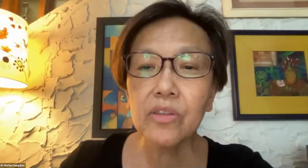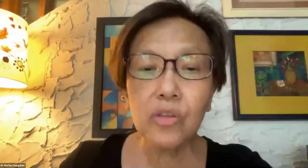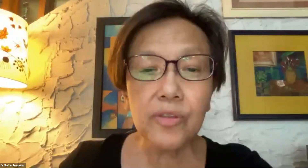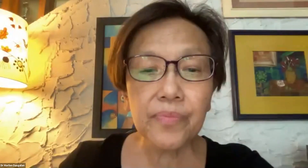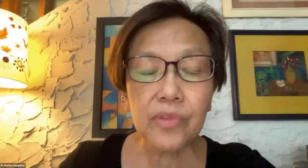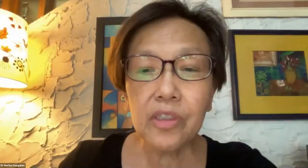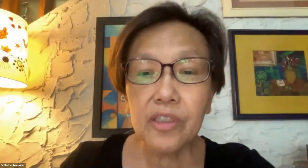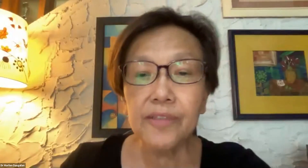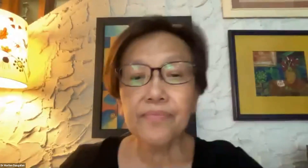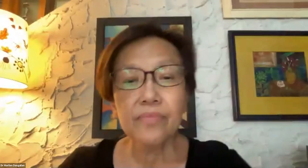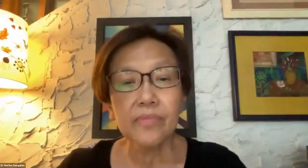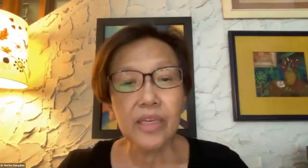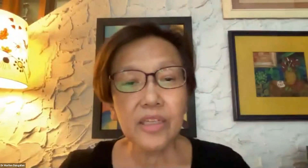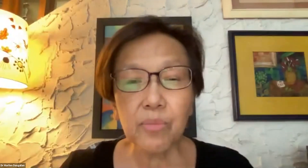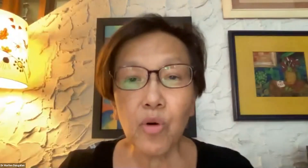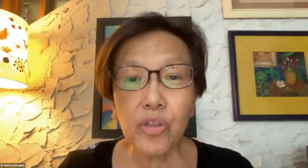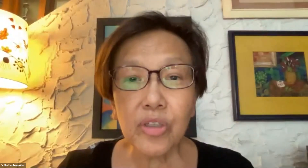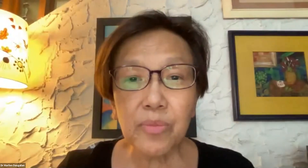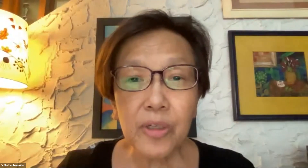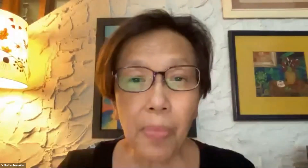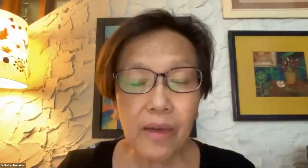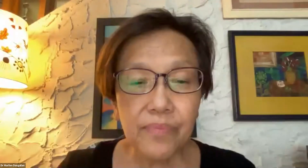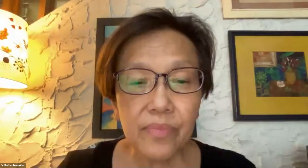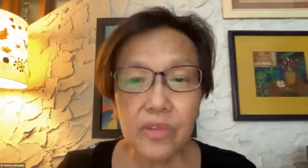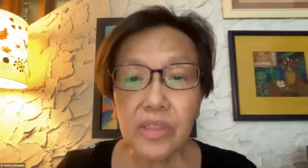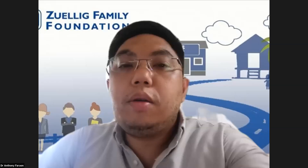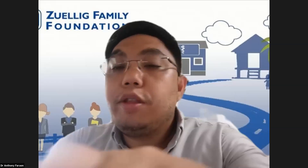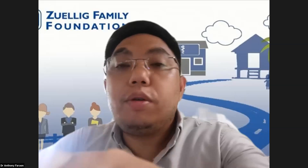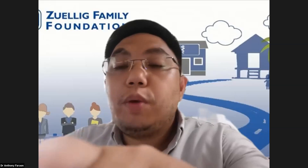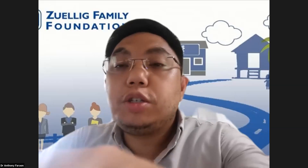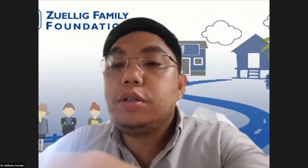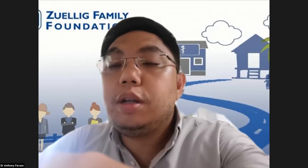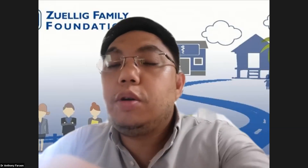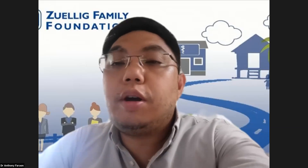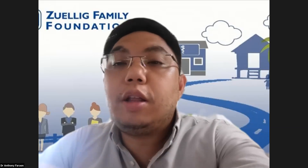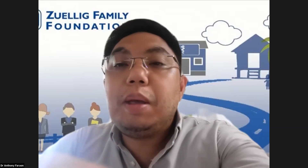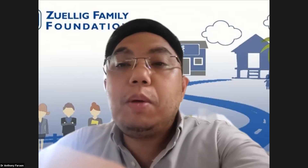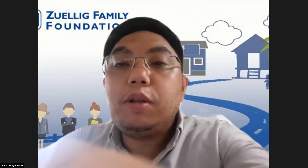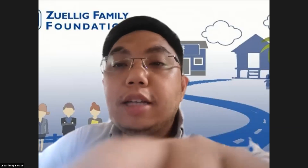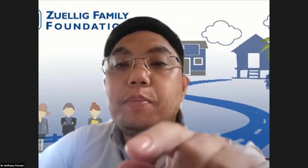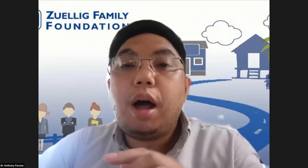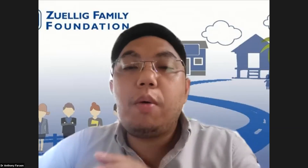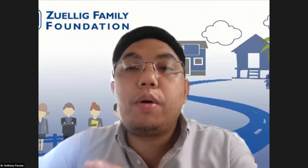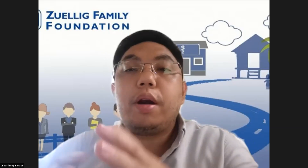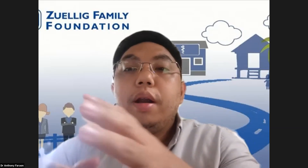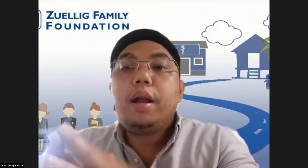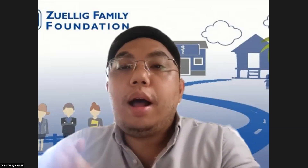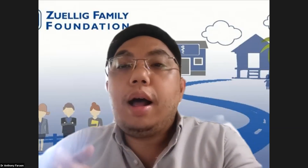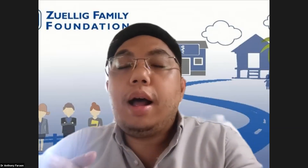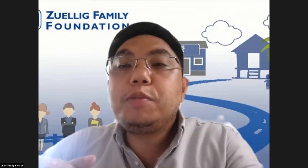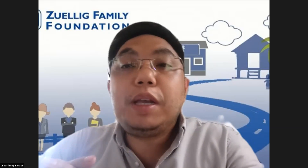Yeah. So, anything more, Tony Boy? Yeah, thank you for those questions, the Doctora. Yes. Maybe we could ask for